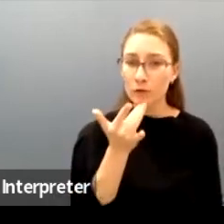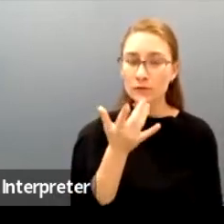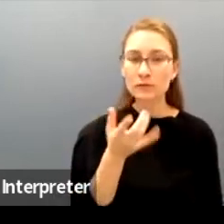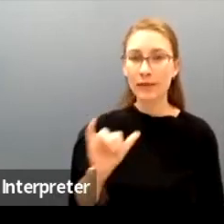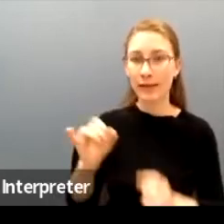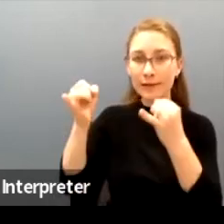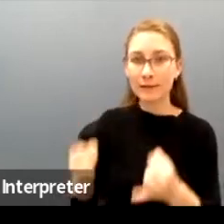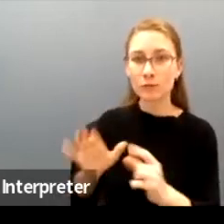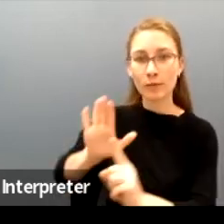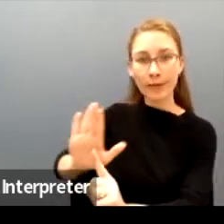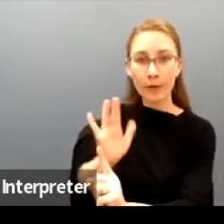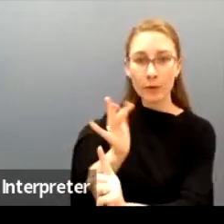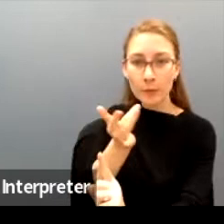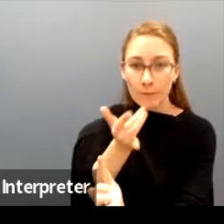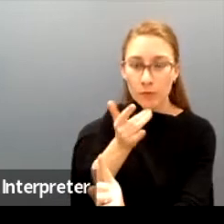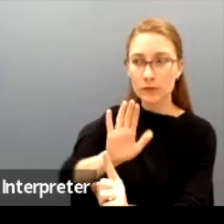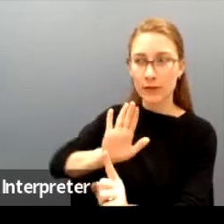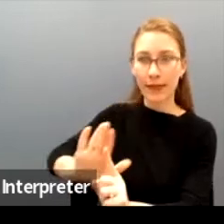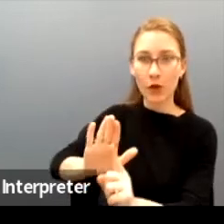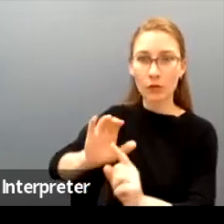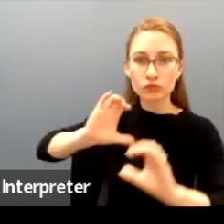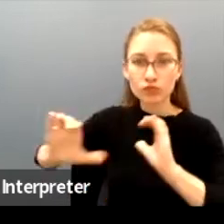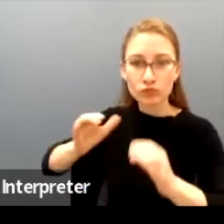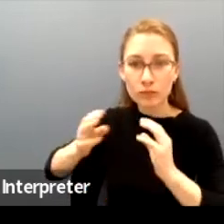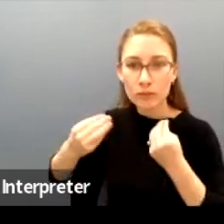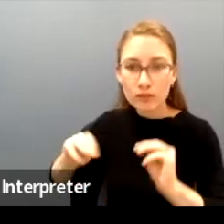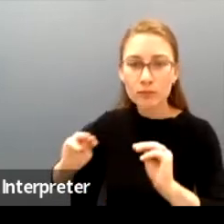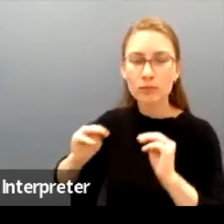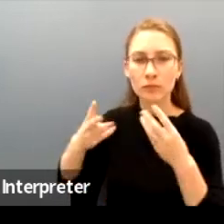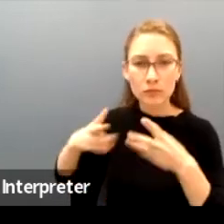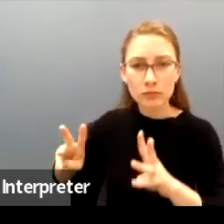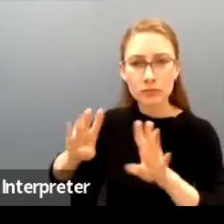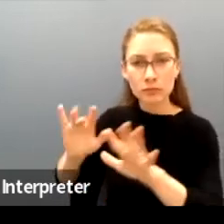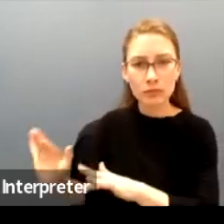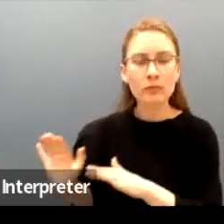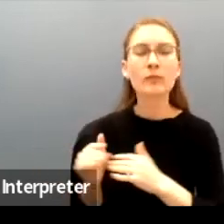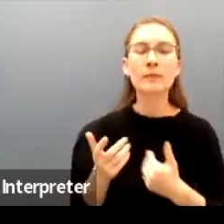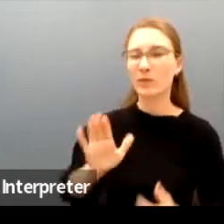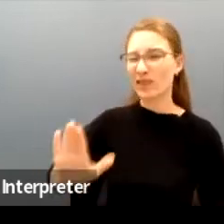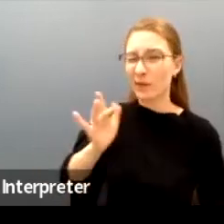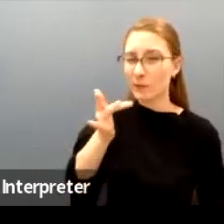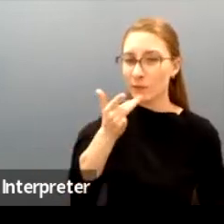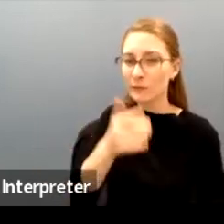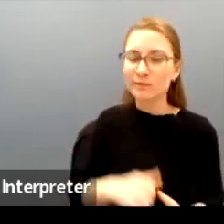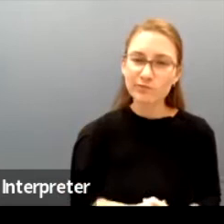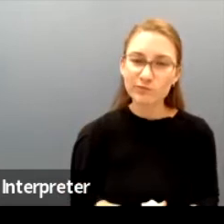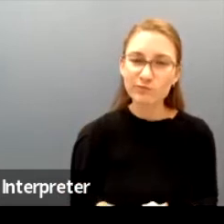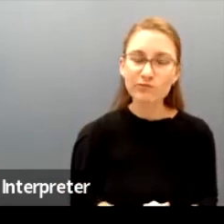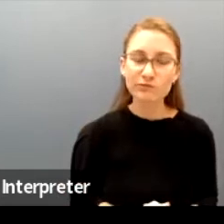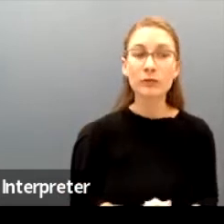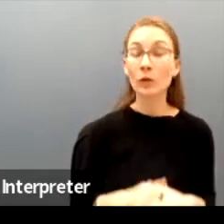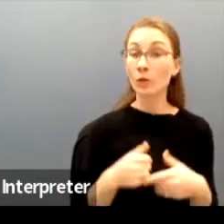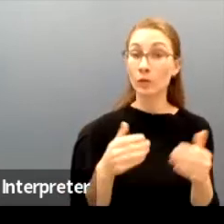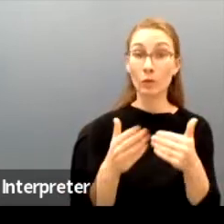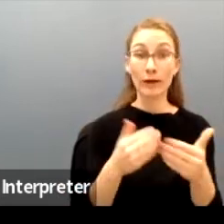and in which ways are they able to communicate using said device or app or device or whatever it is that benefits them